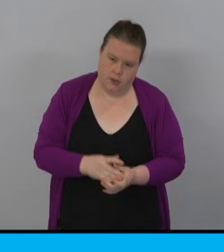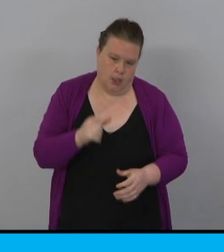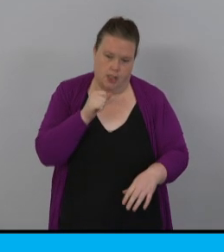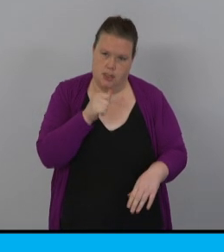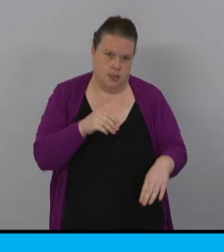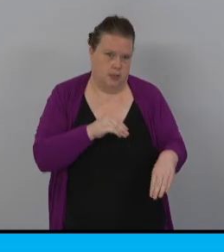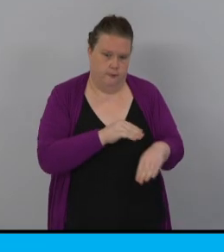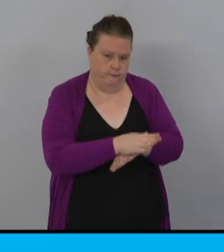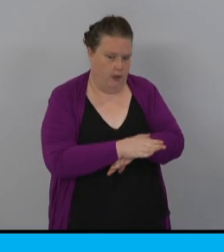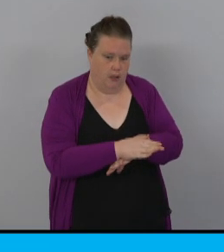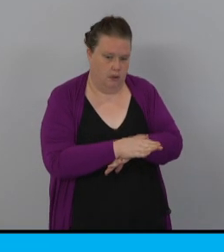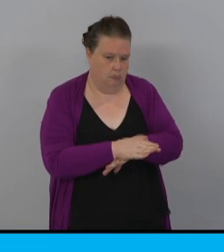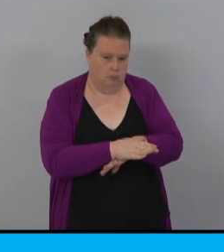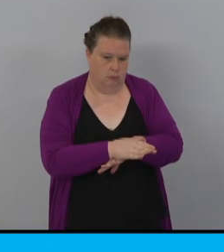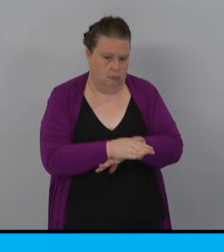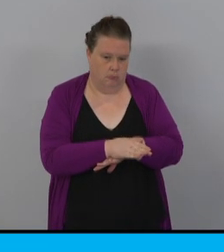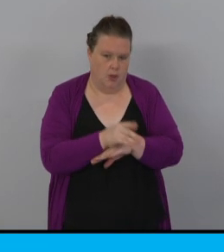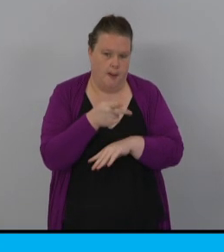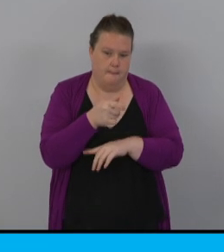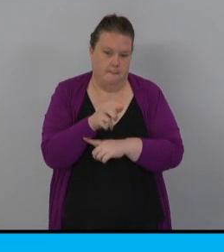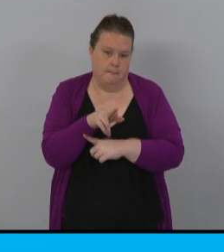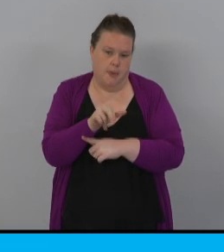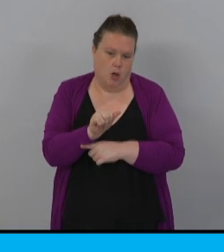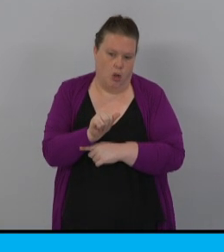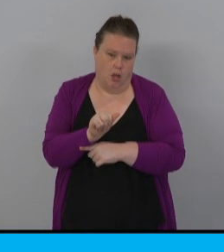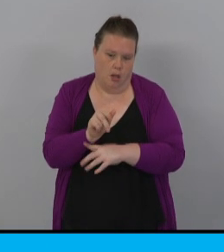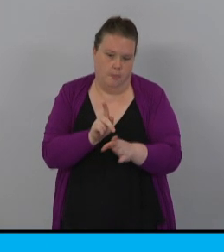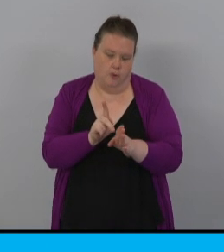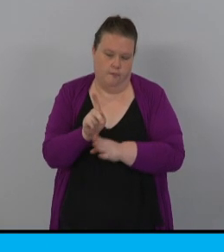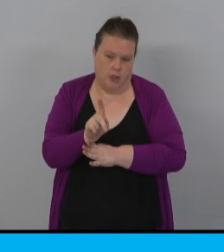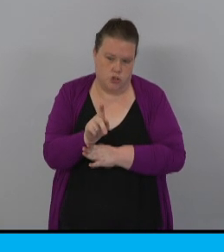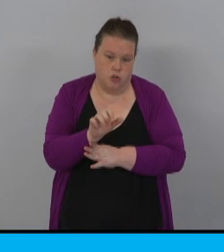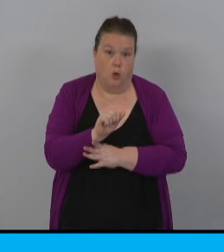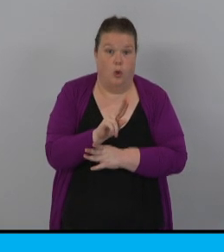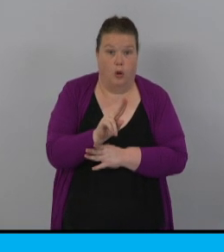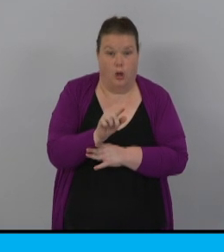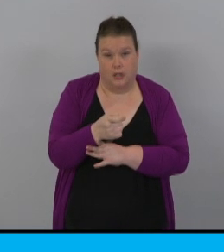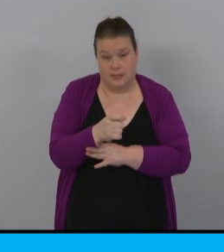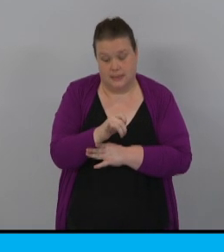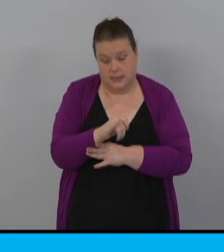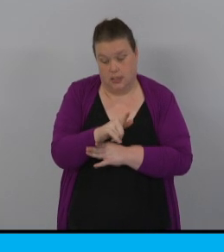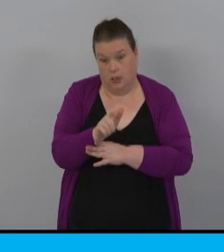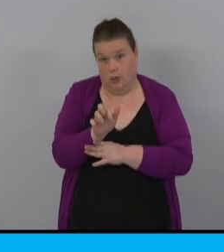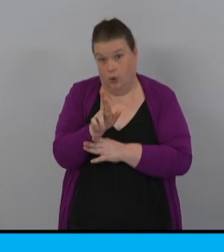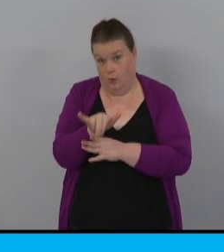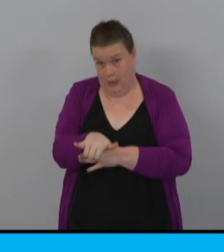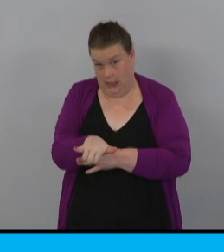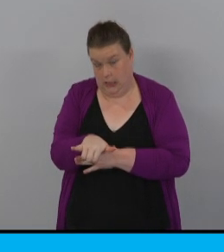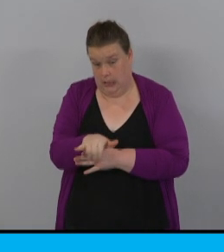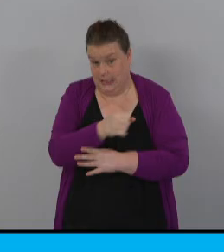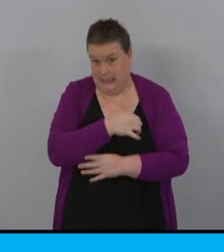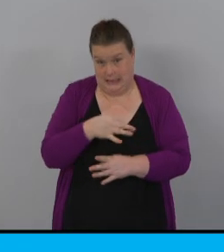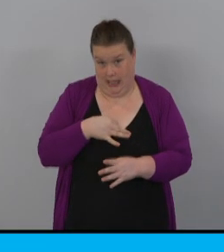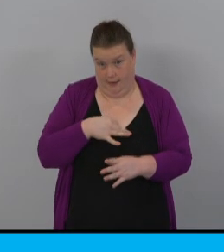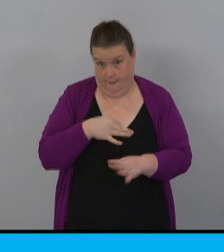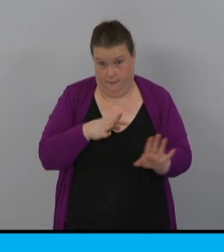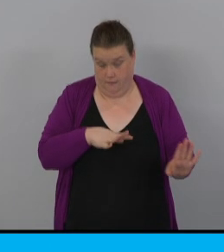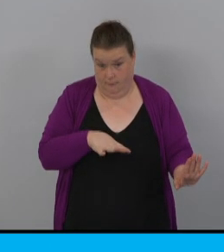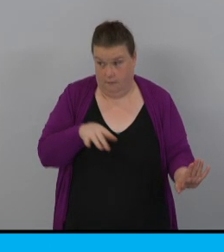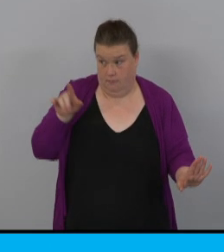paraprofessional staff. The state will pay on them completely, but on teachers or any other certified